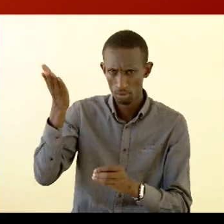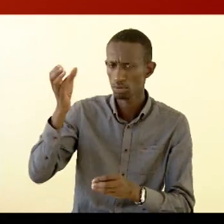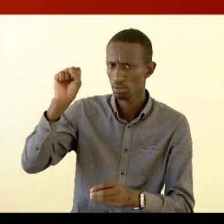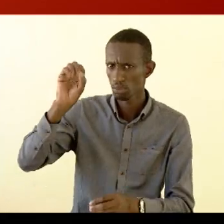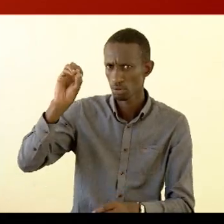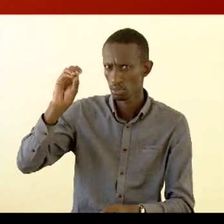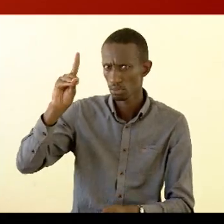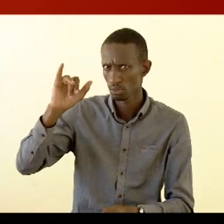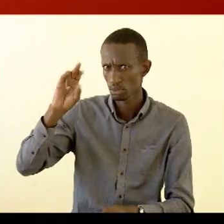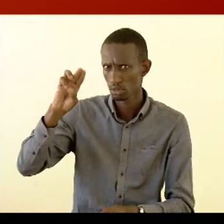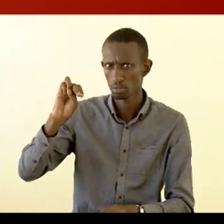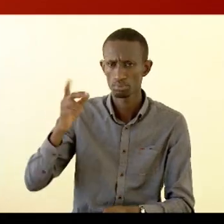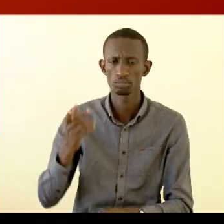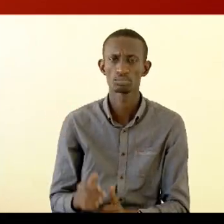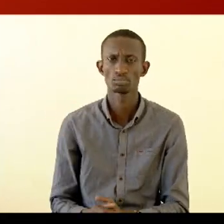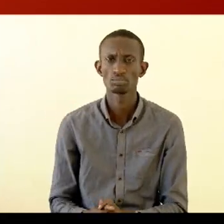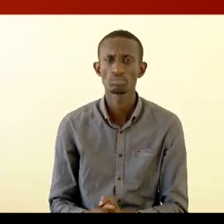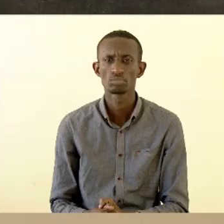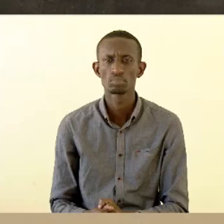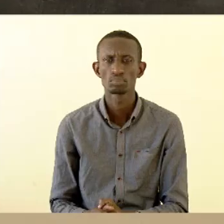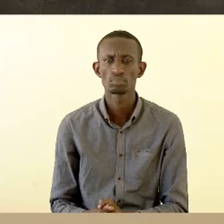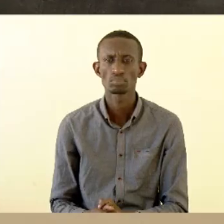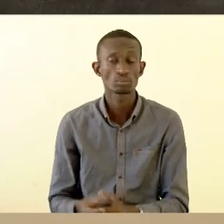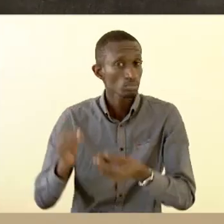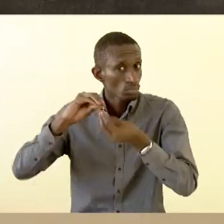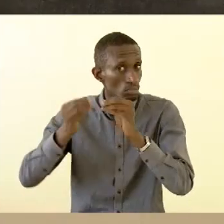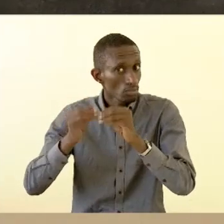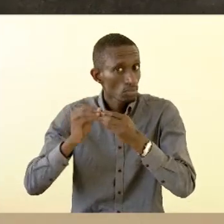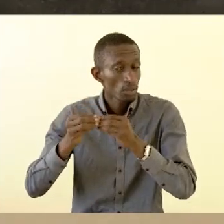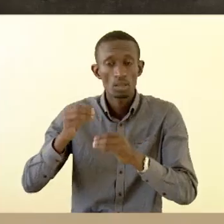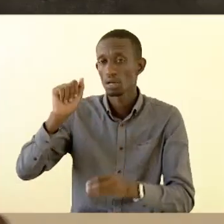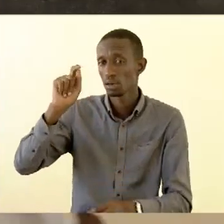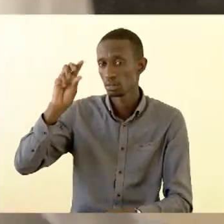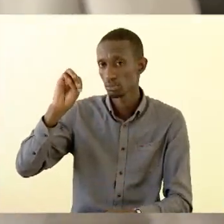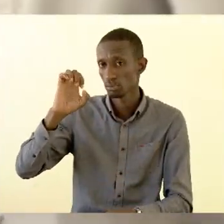Atomic number of sodium. The atomic number of sodium is,